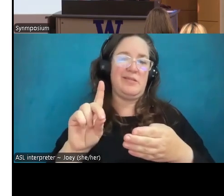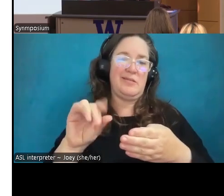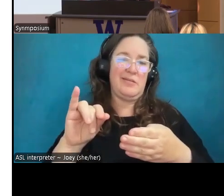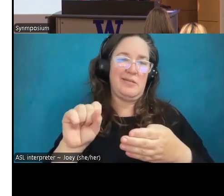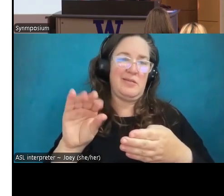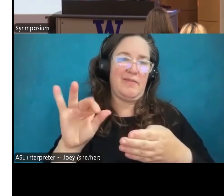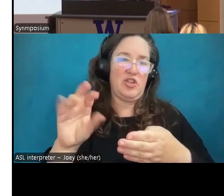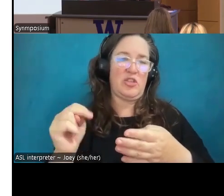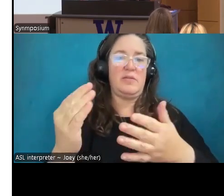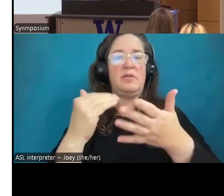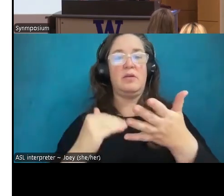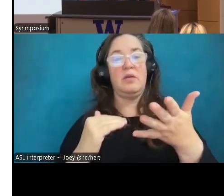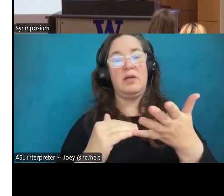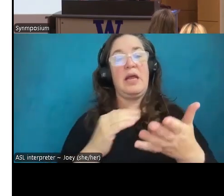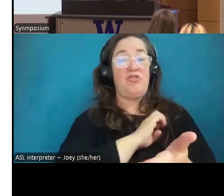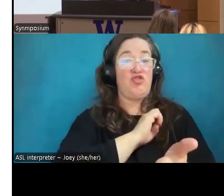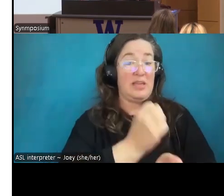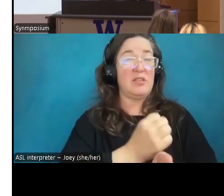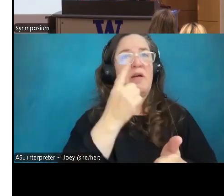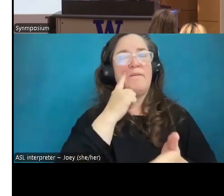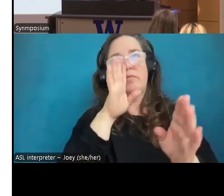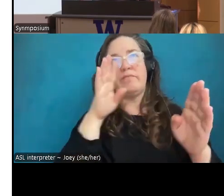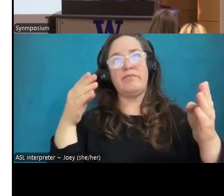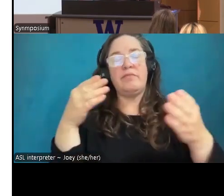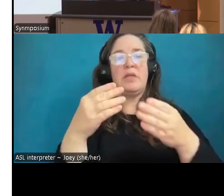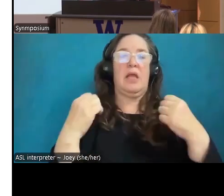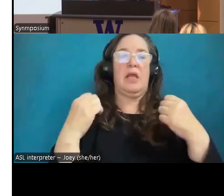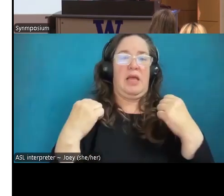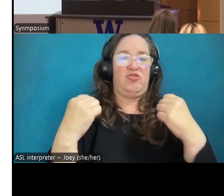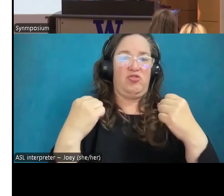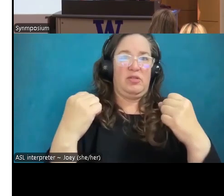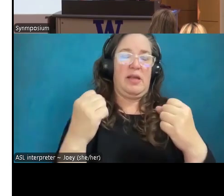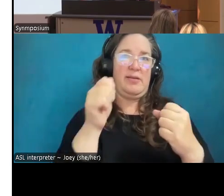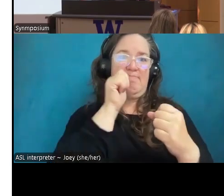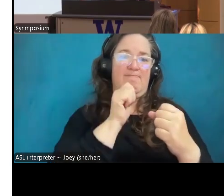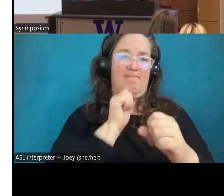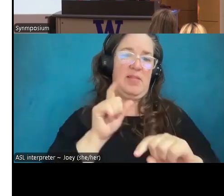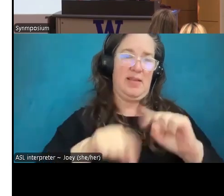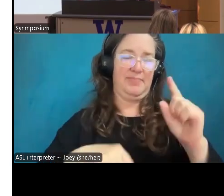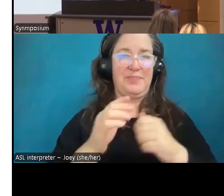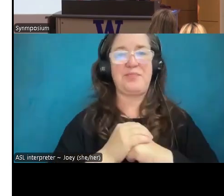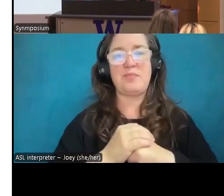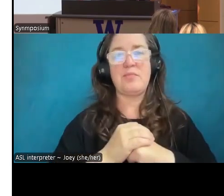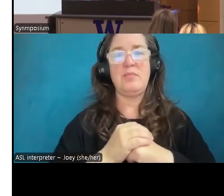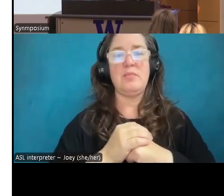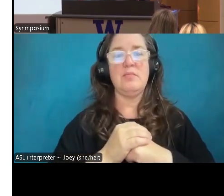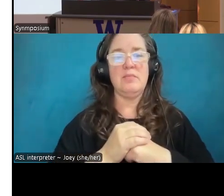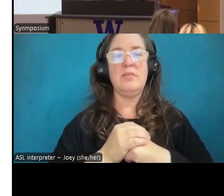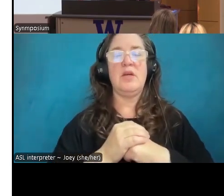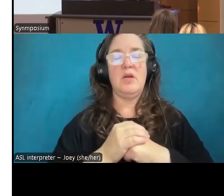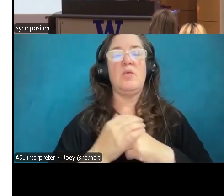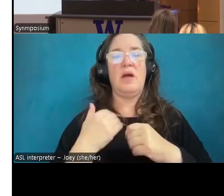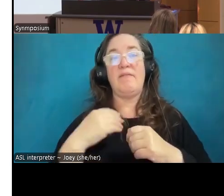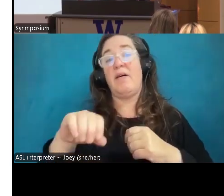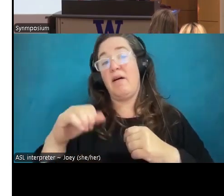with exercise intolerance. There's a couple other clinical trials that are worth mentioning. Reverse LC that looks